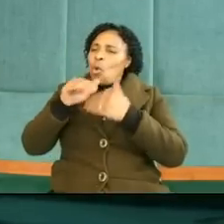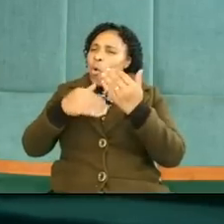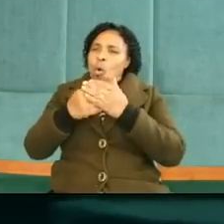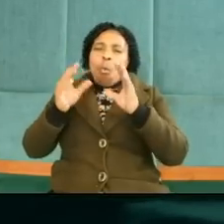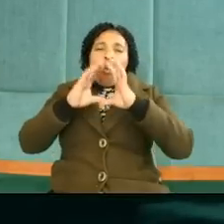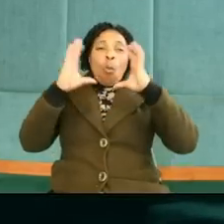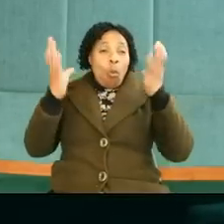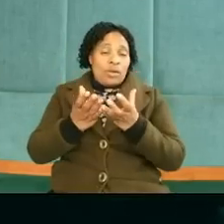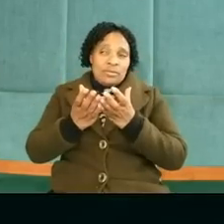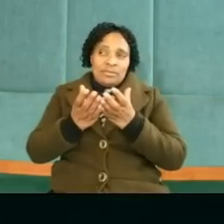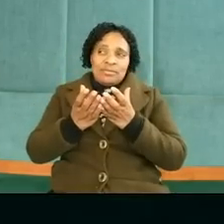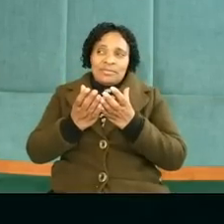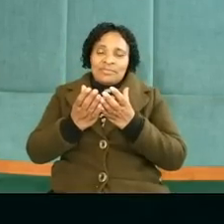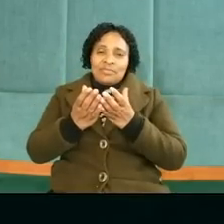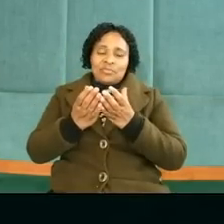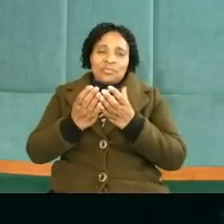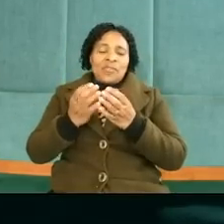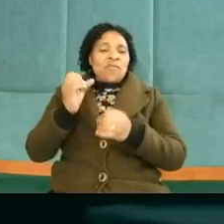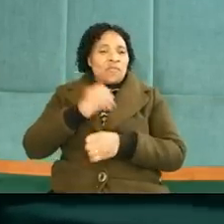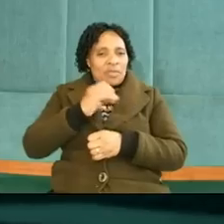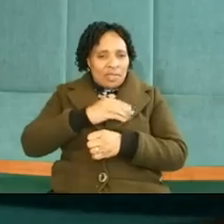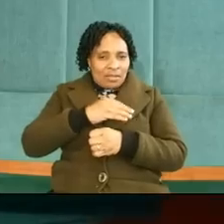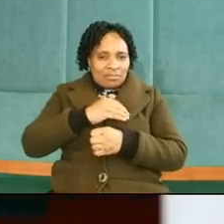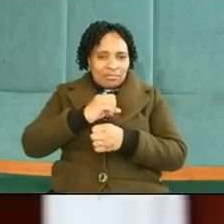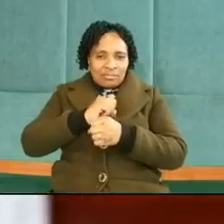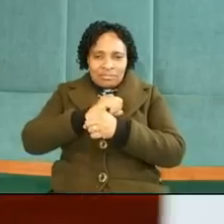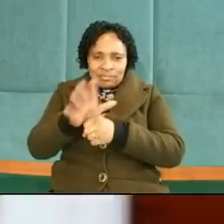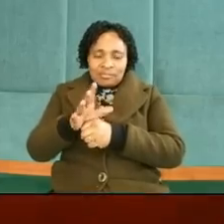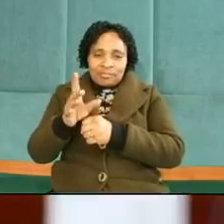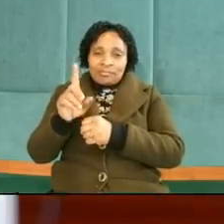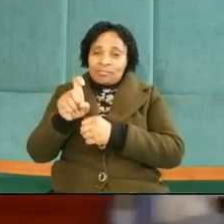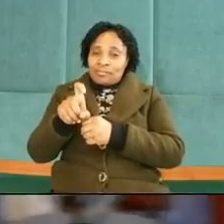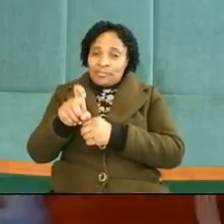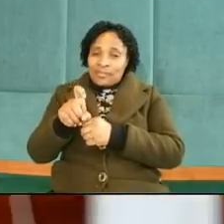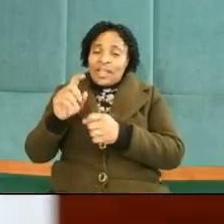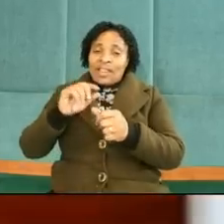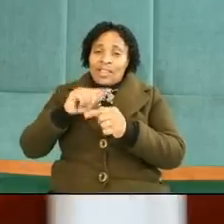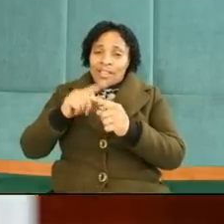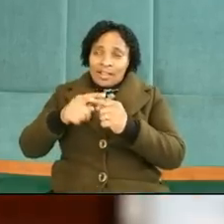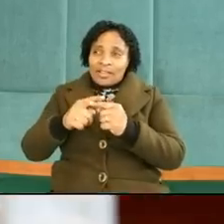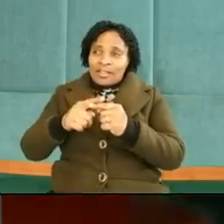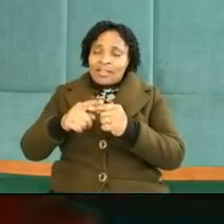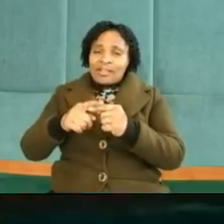The whole world went crazy over COVID-19. And they manufactured